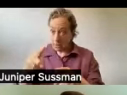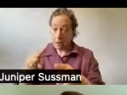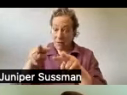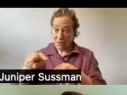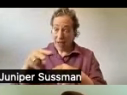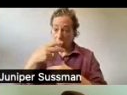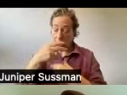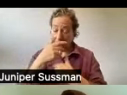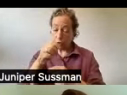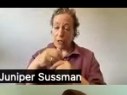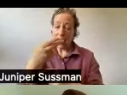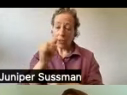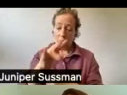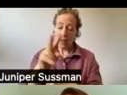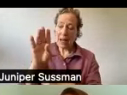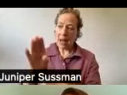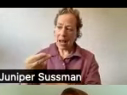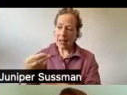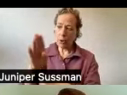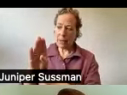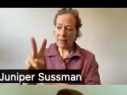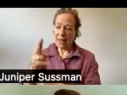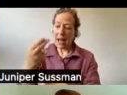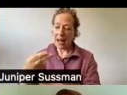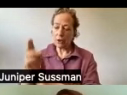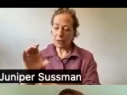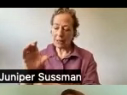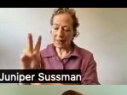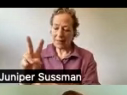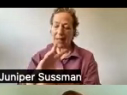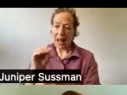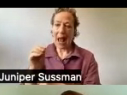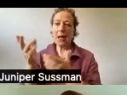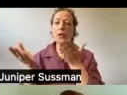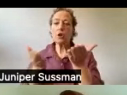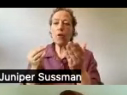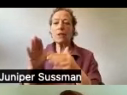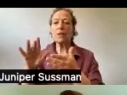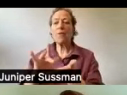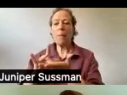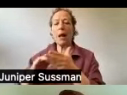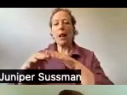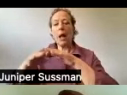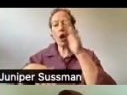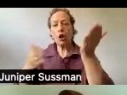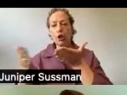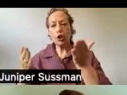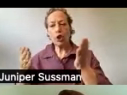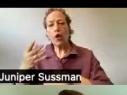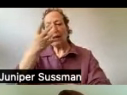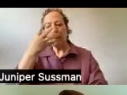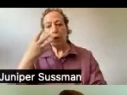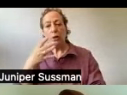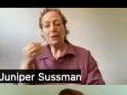HIV, HBV, HCV, and service of medically underserved immigrant and